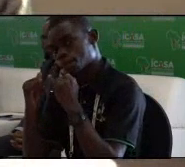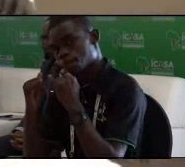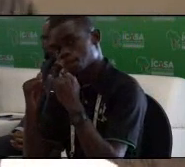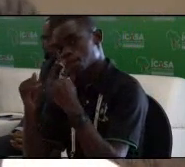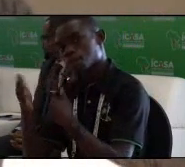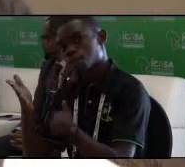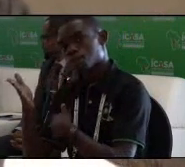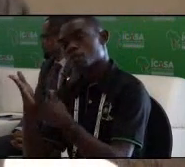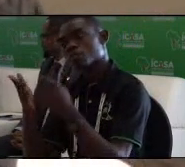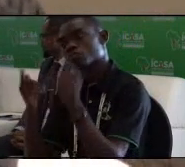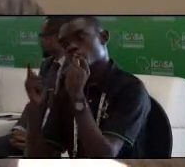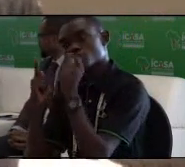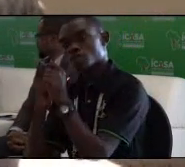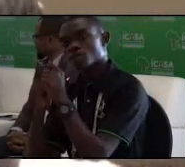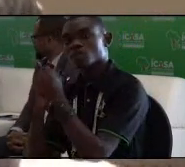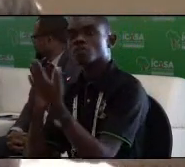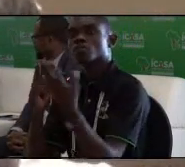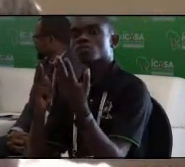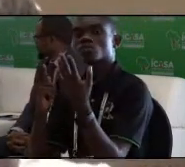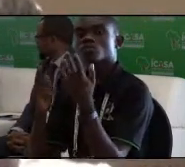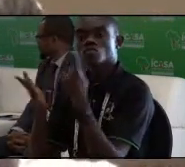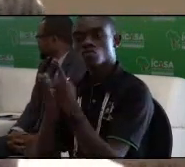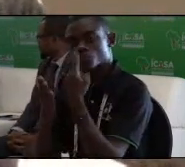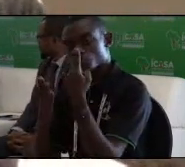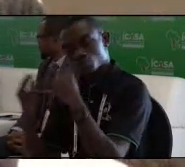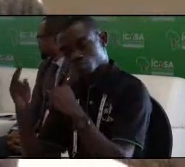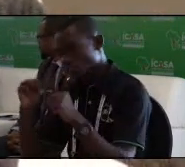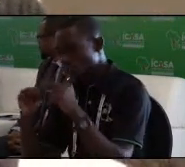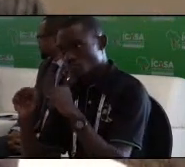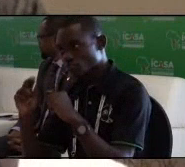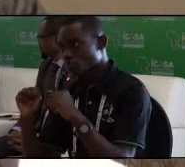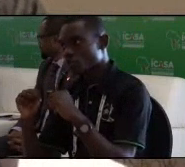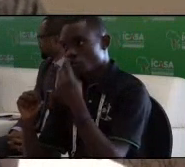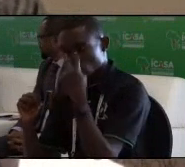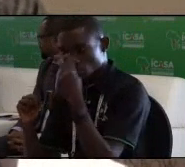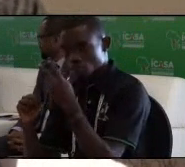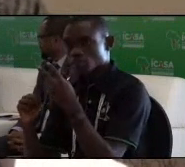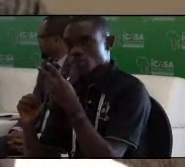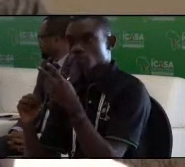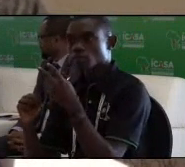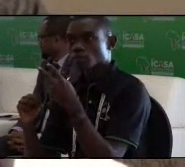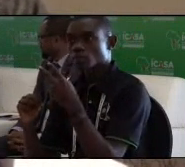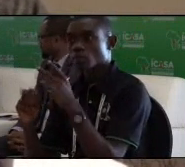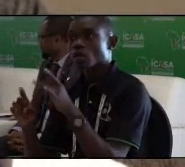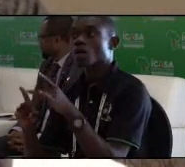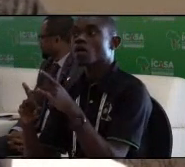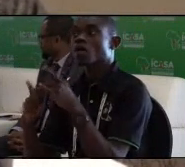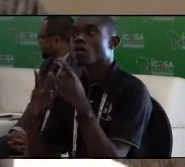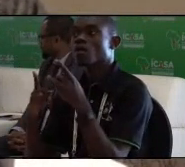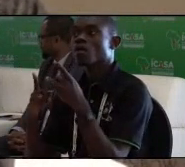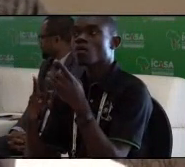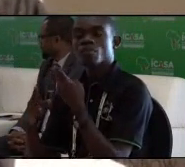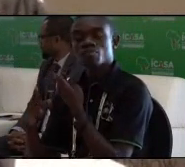blood-based products, we also did a couple of assessments. We did landscape assessments,